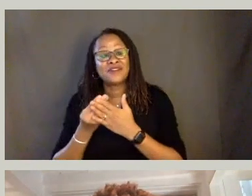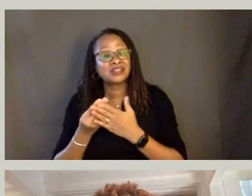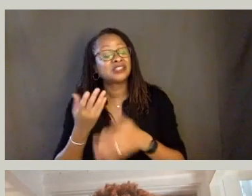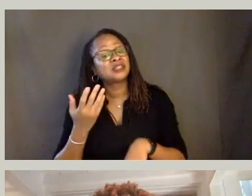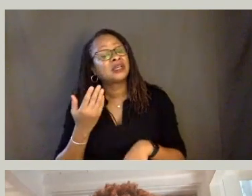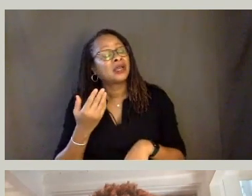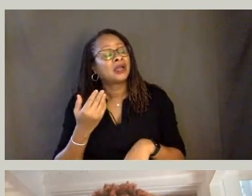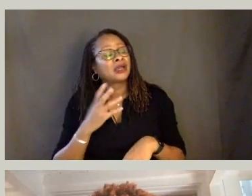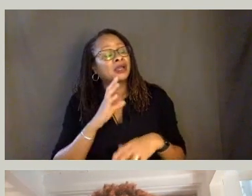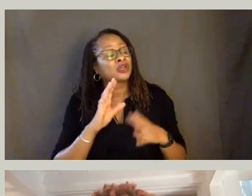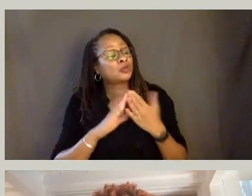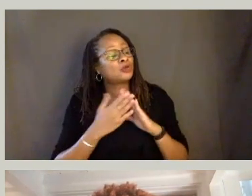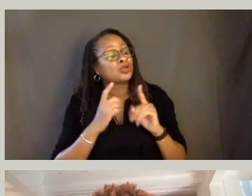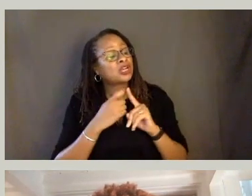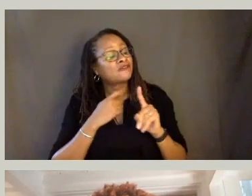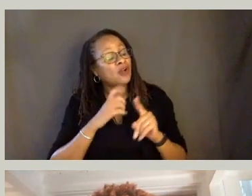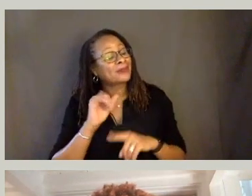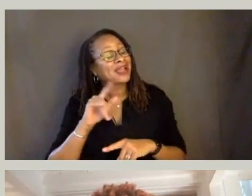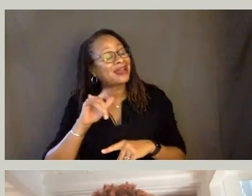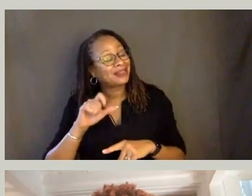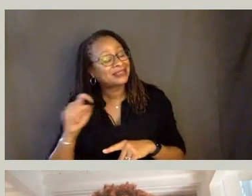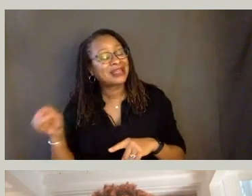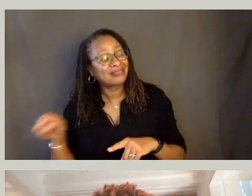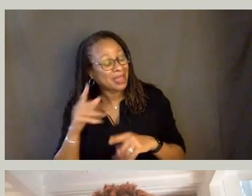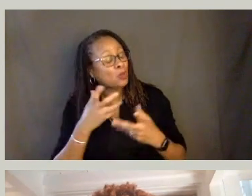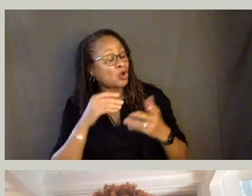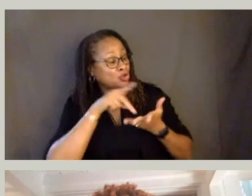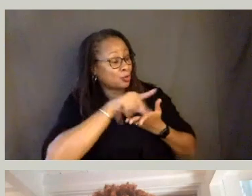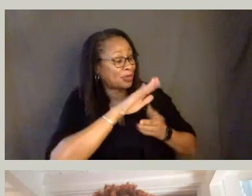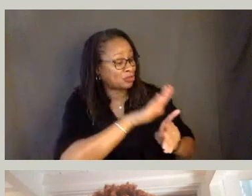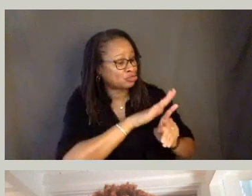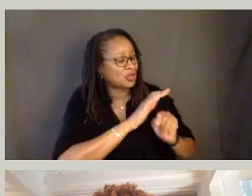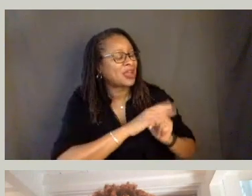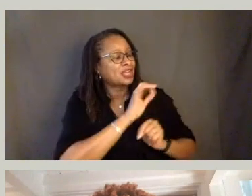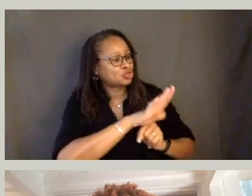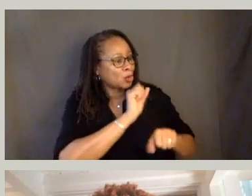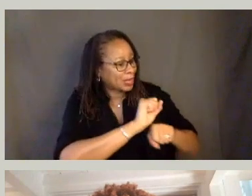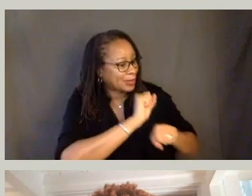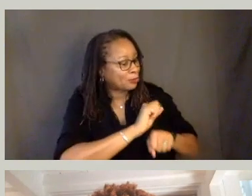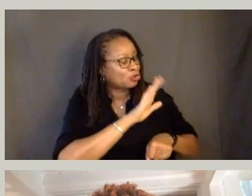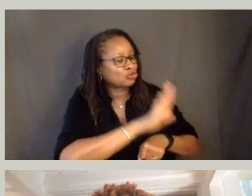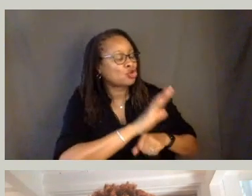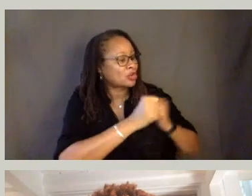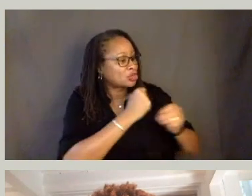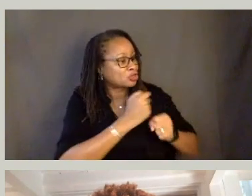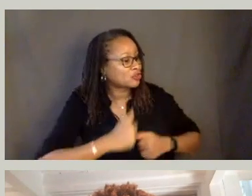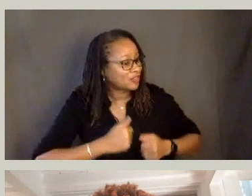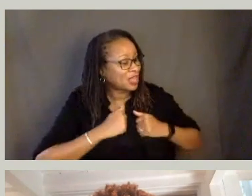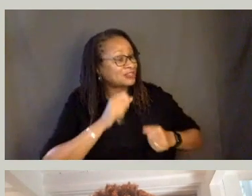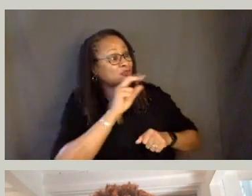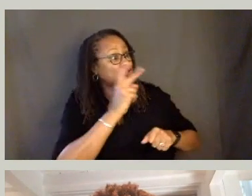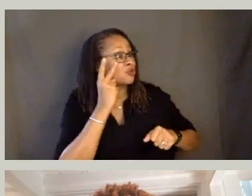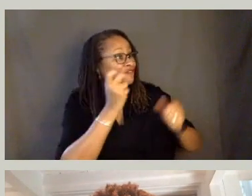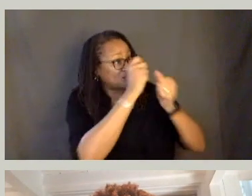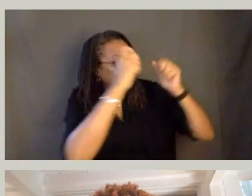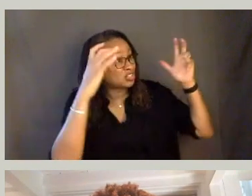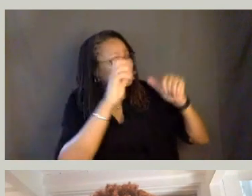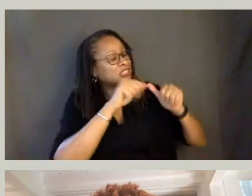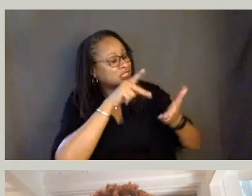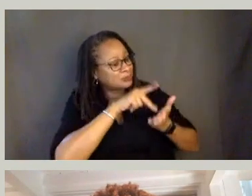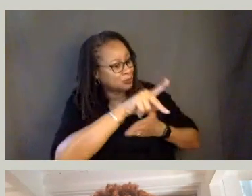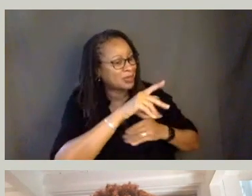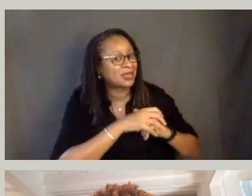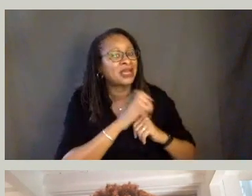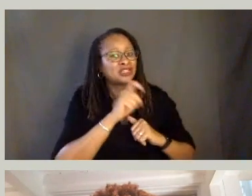pay yourself. That's why they're funding films. The creative, you know, it's your intellectual property. It's your labor. It's your years of life. It's your vision that needs to be paid.